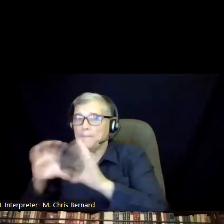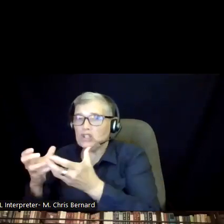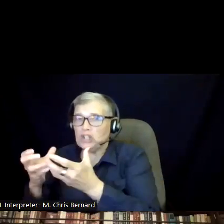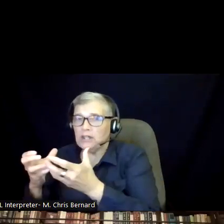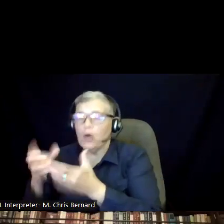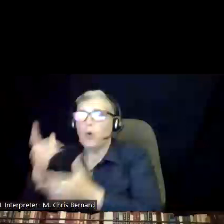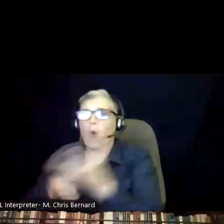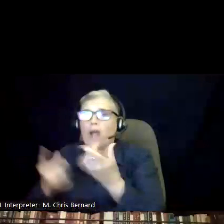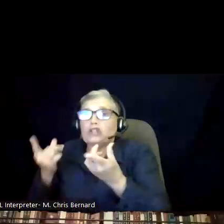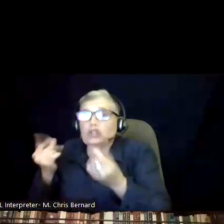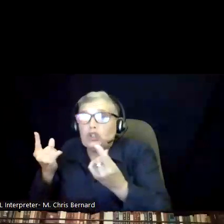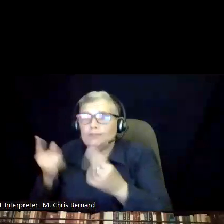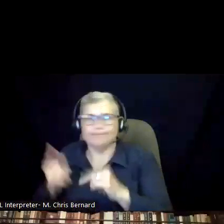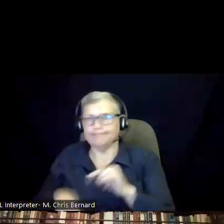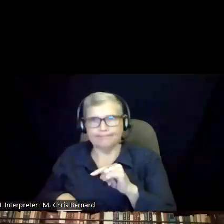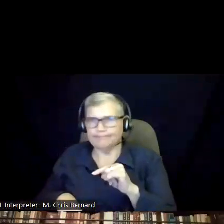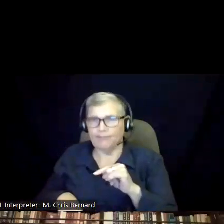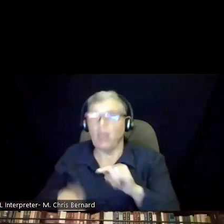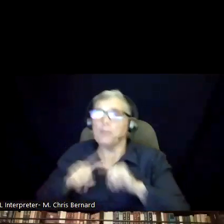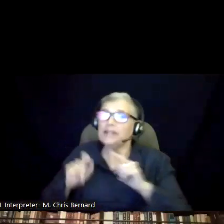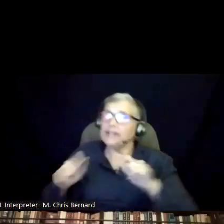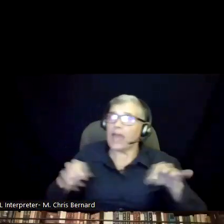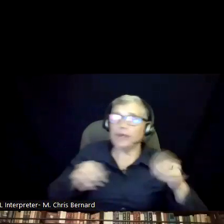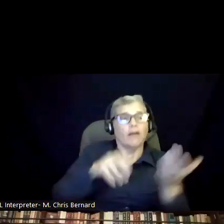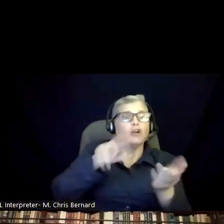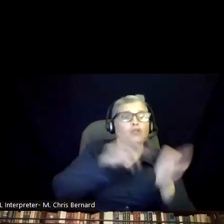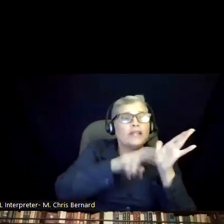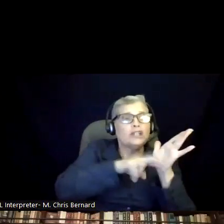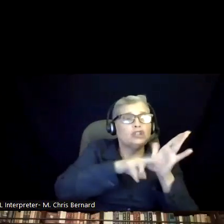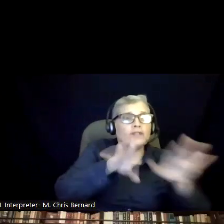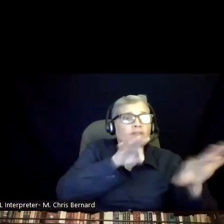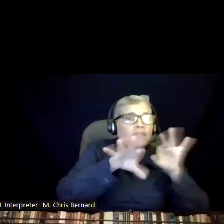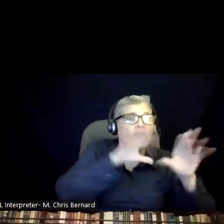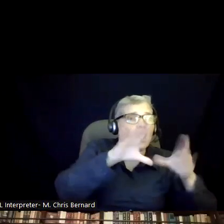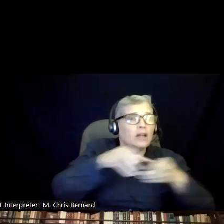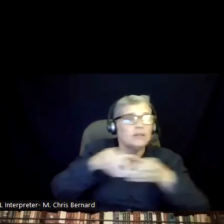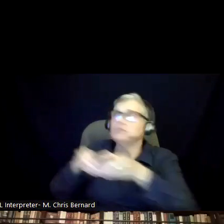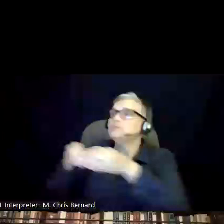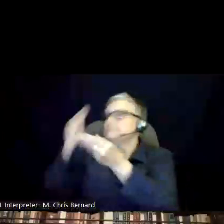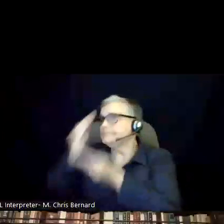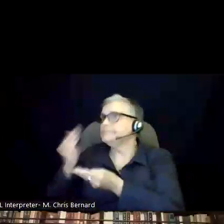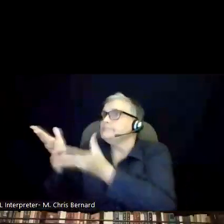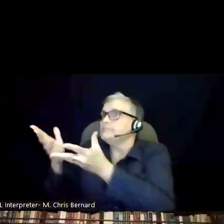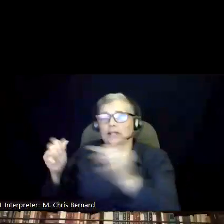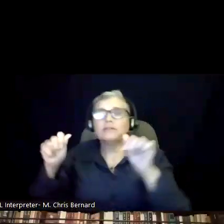different potential results of various management actions, but it at its core cannot